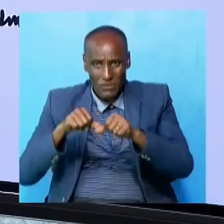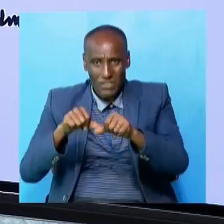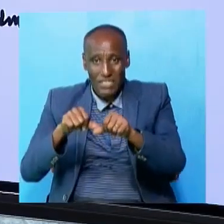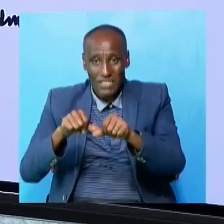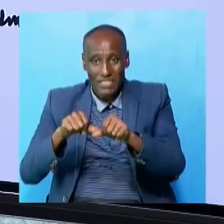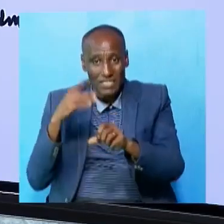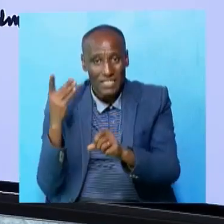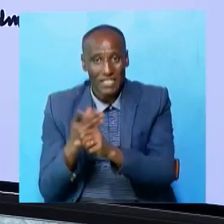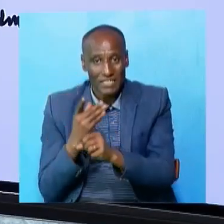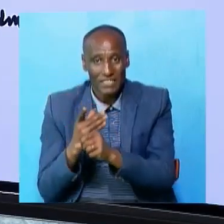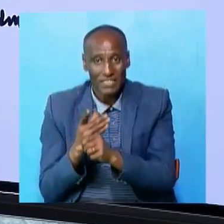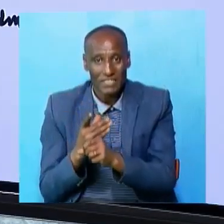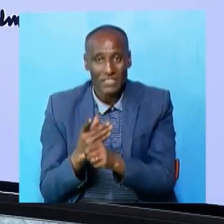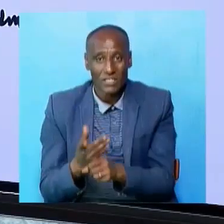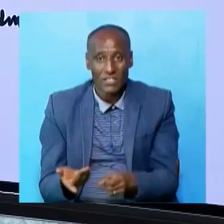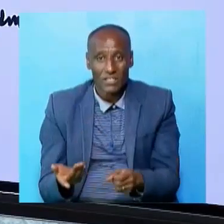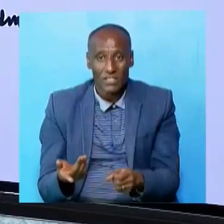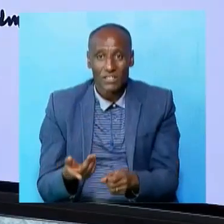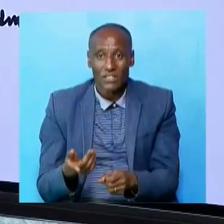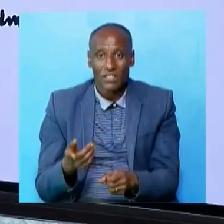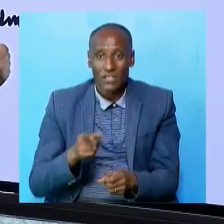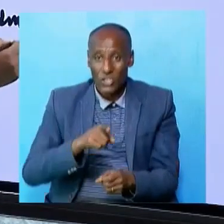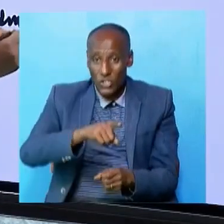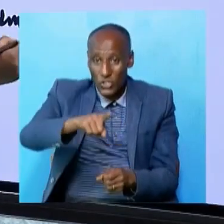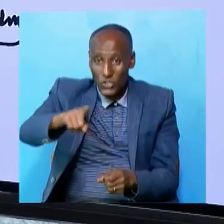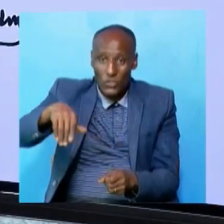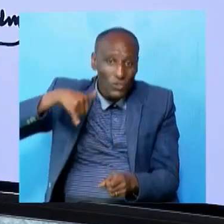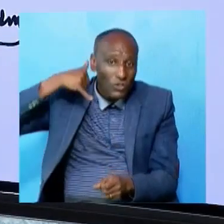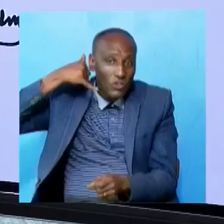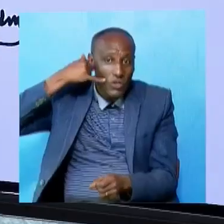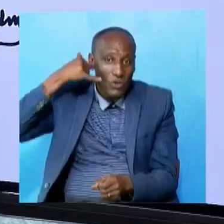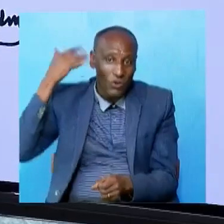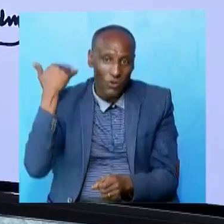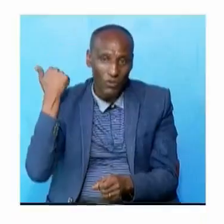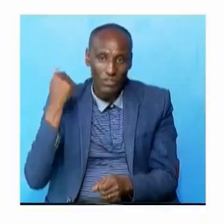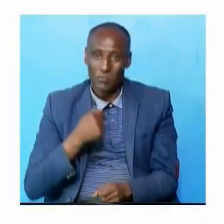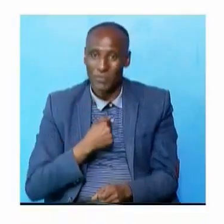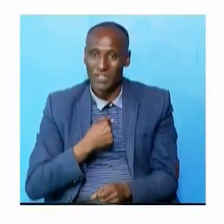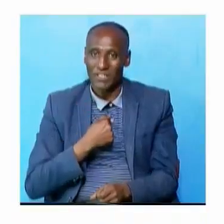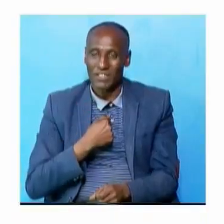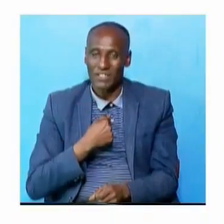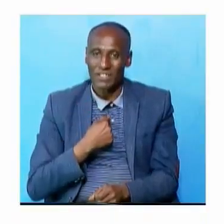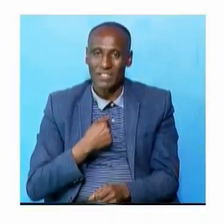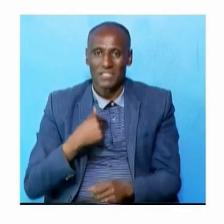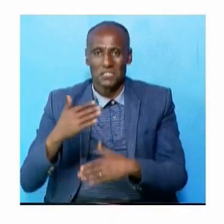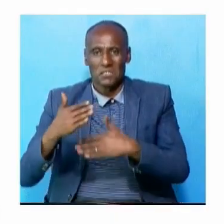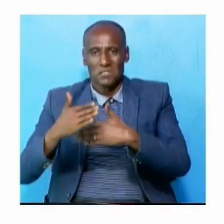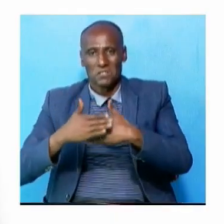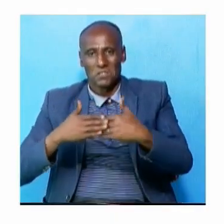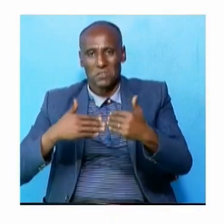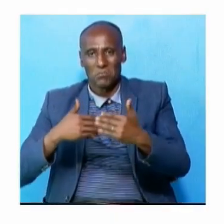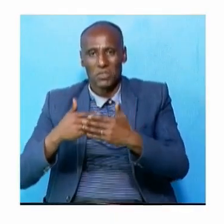action. What was that? You called me. This is simple